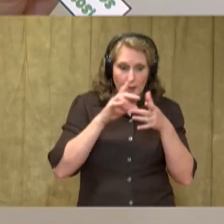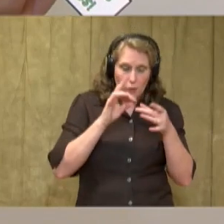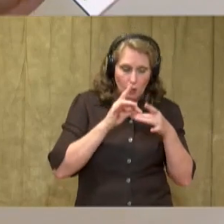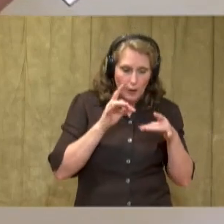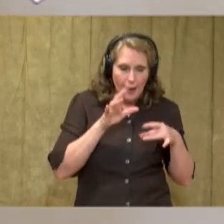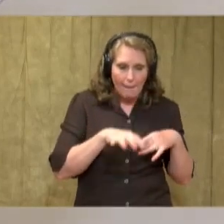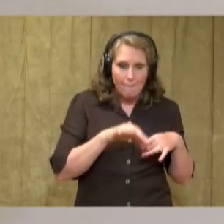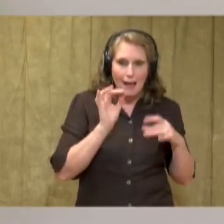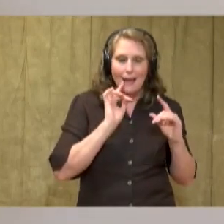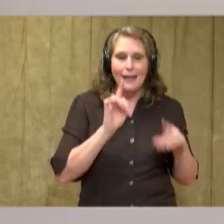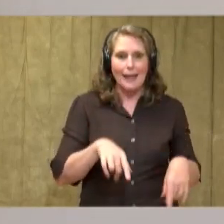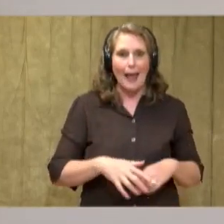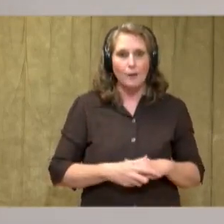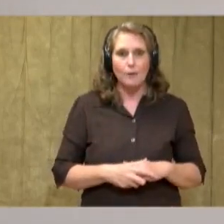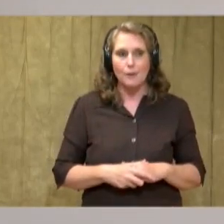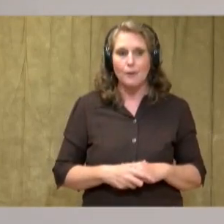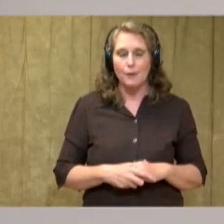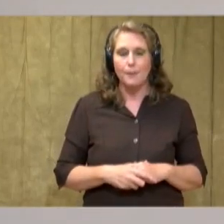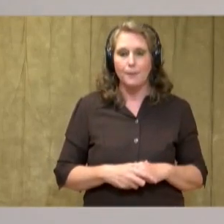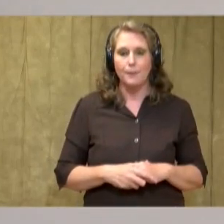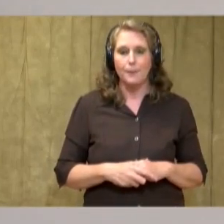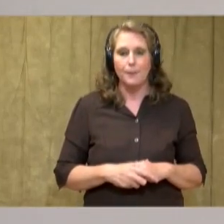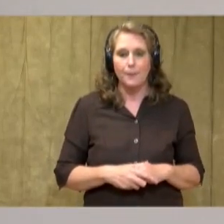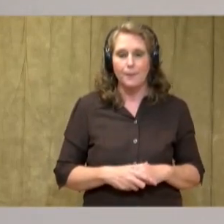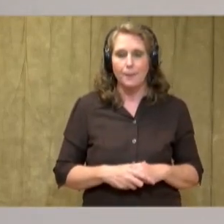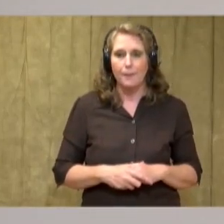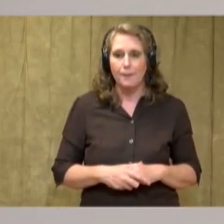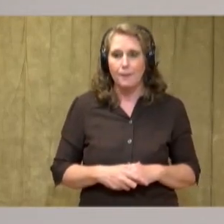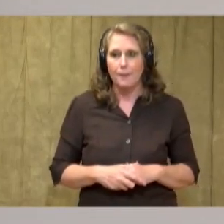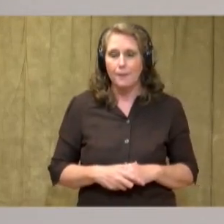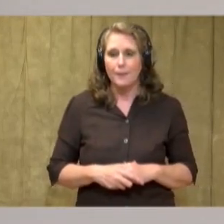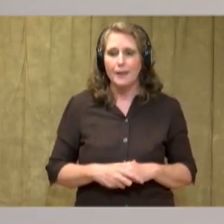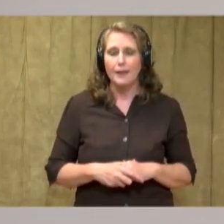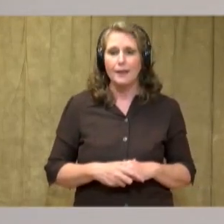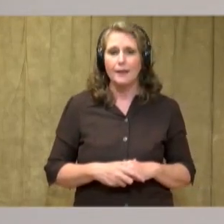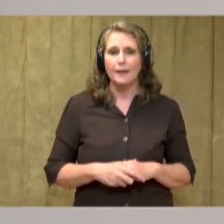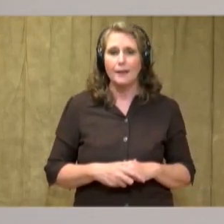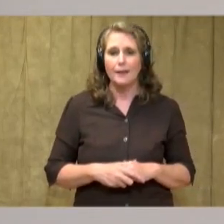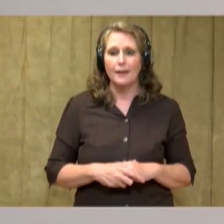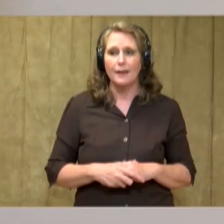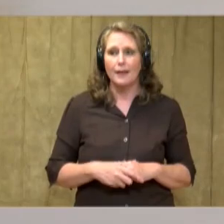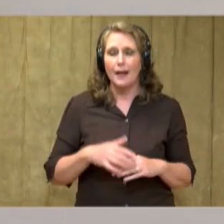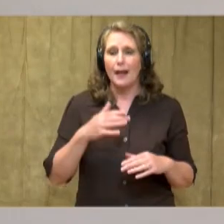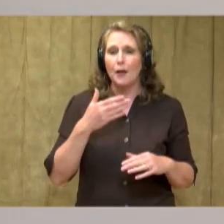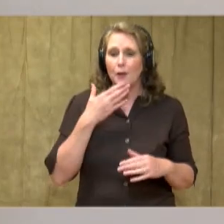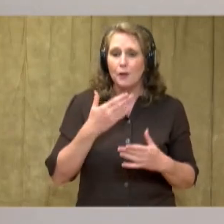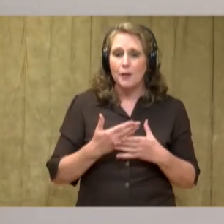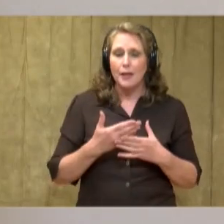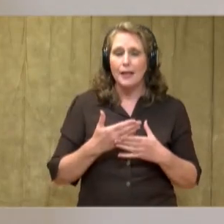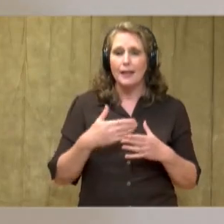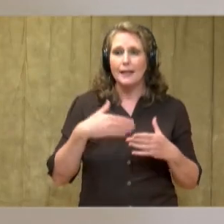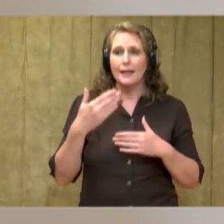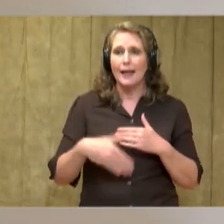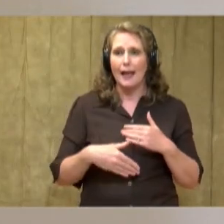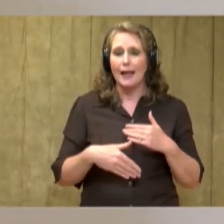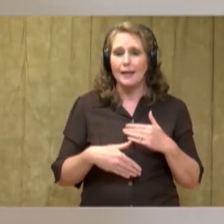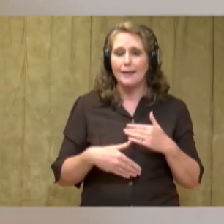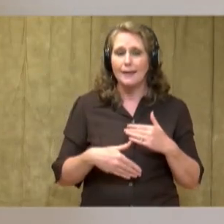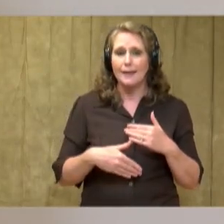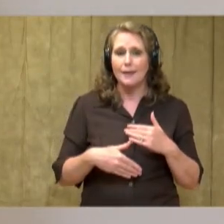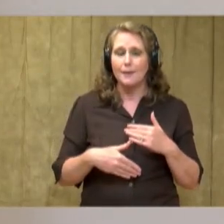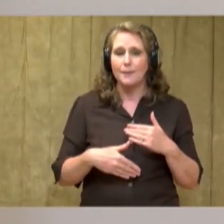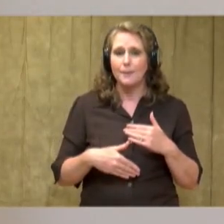and finding your answers whenever you're reading, okay? All right, good. First one down. Okay, let's see what we have next